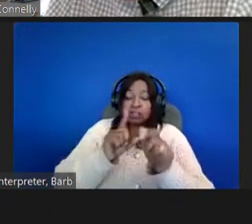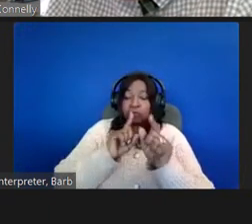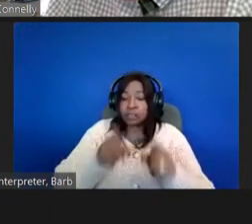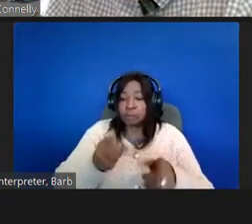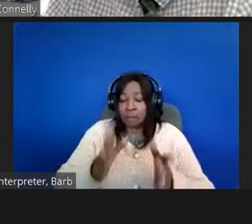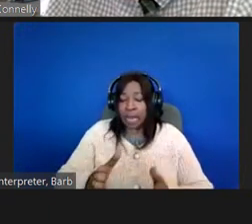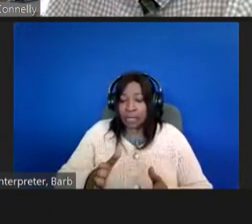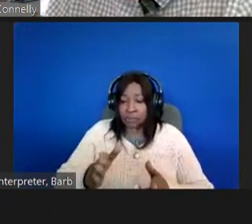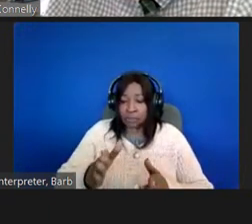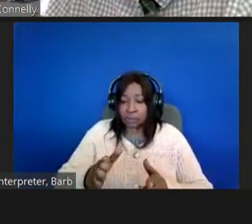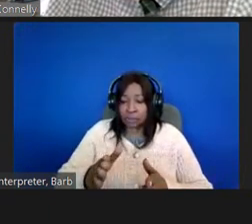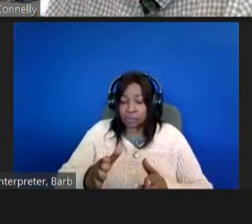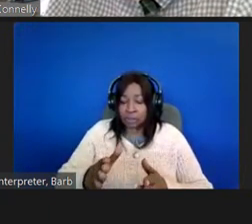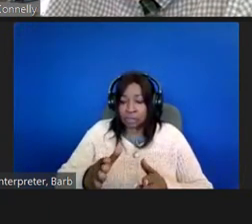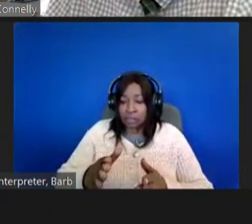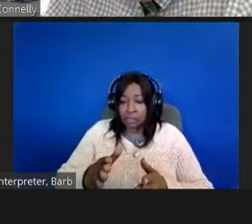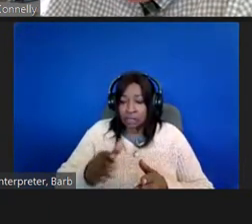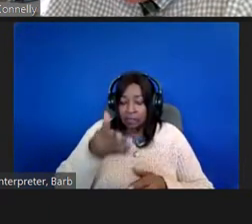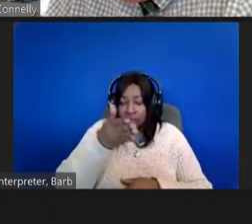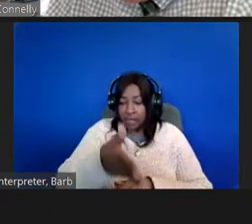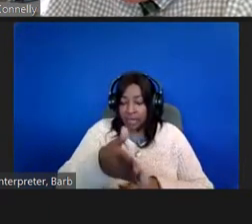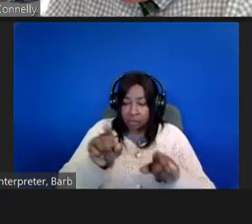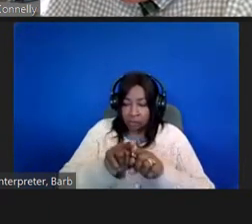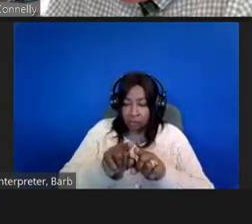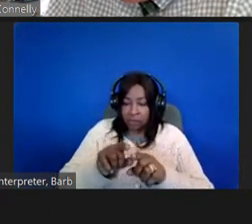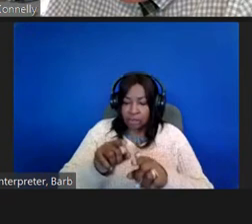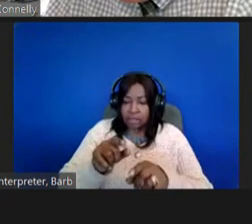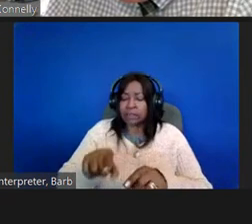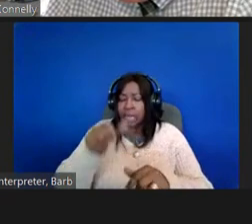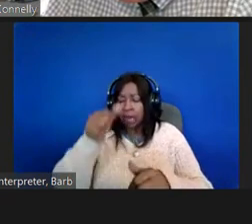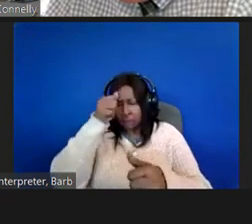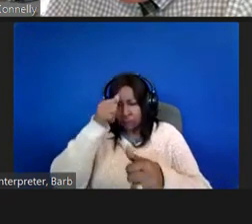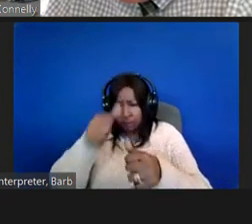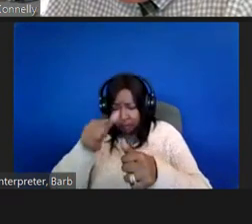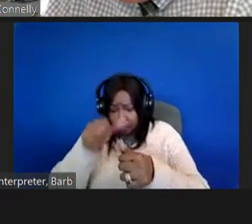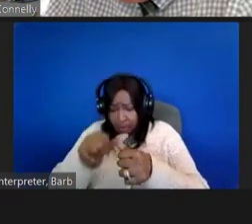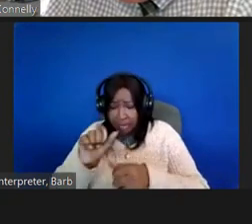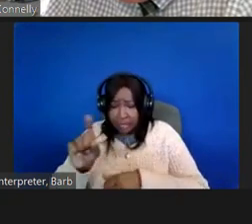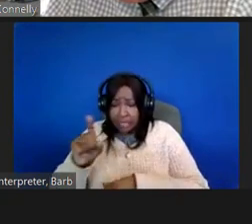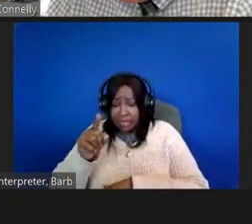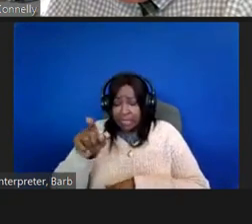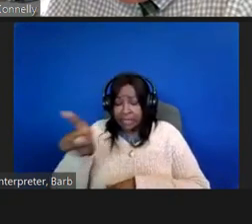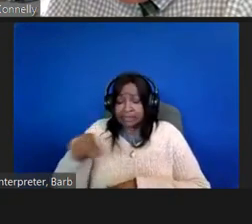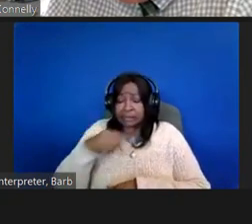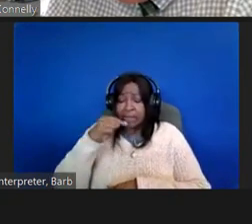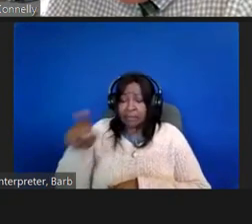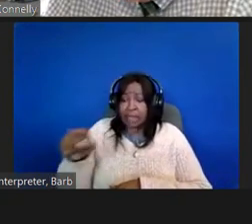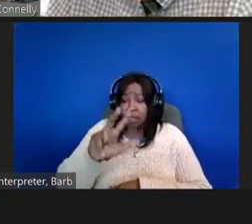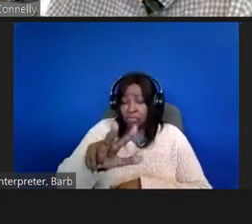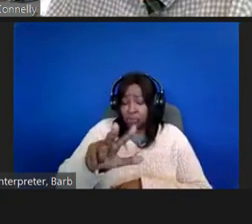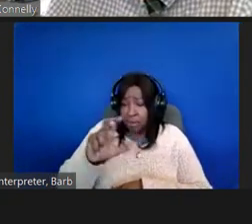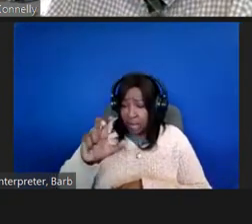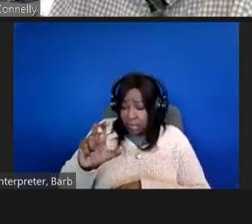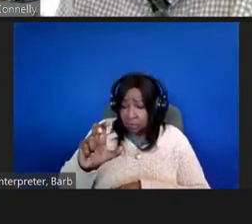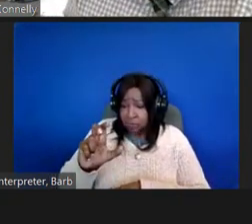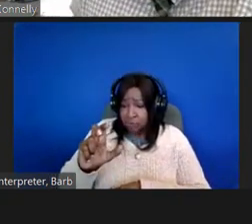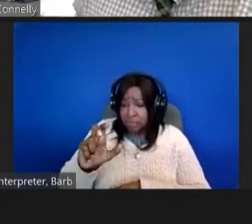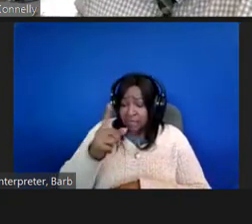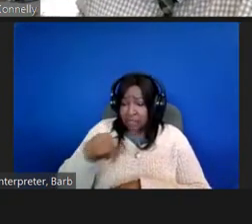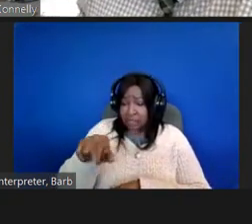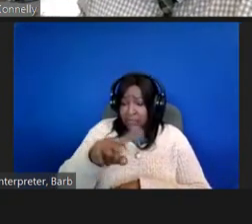of curiosity, kind of keeping that in mind with, I think you said there's 300 of these third